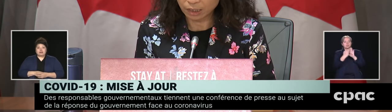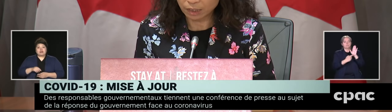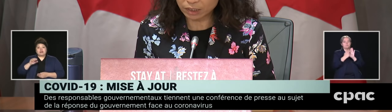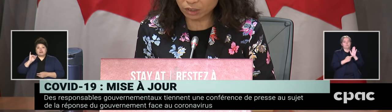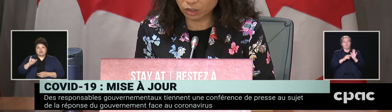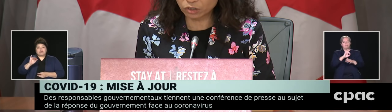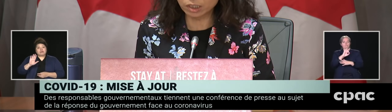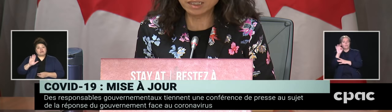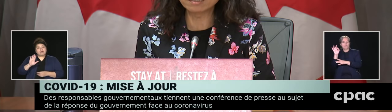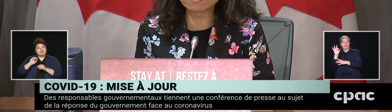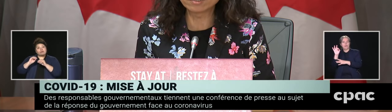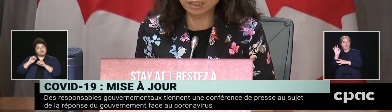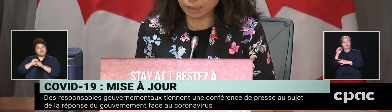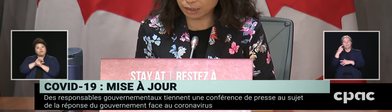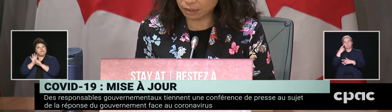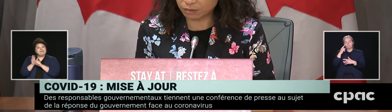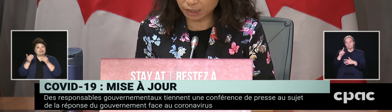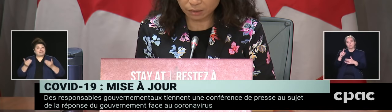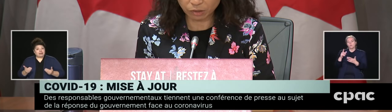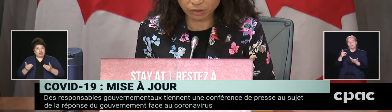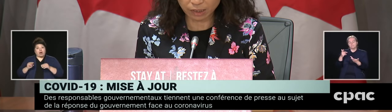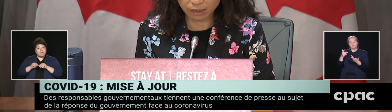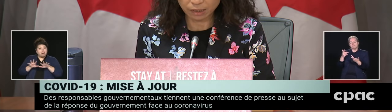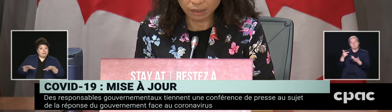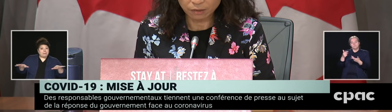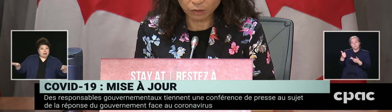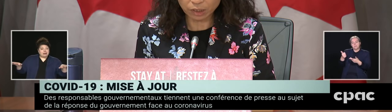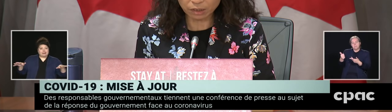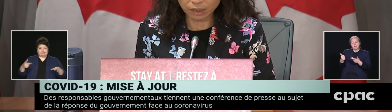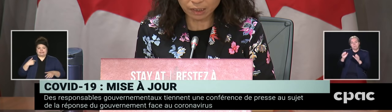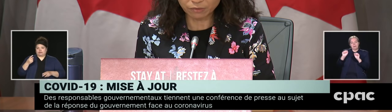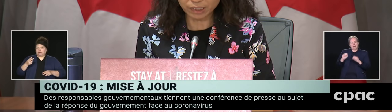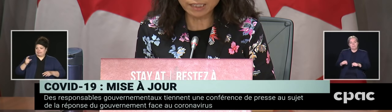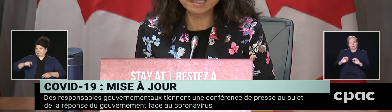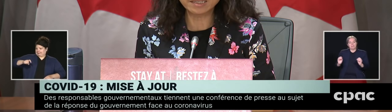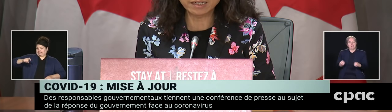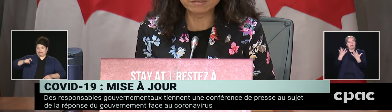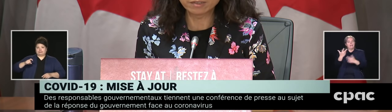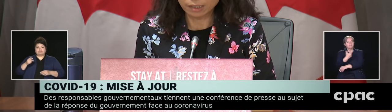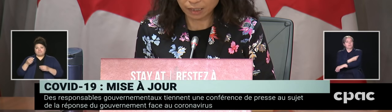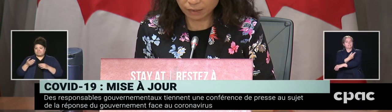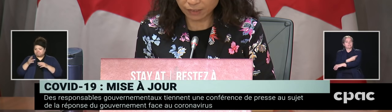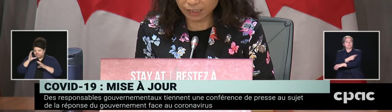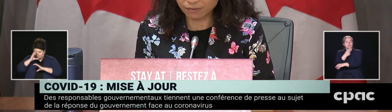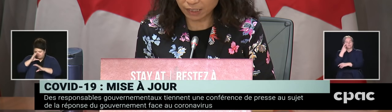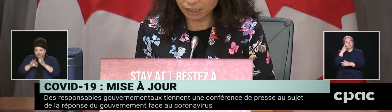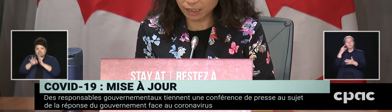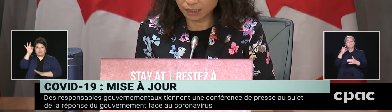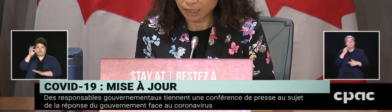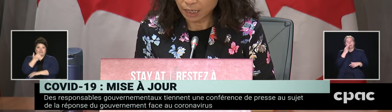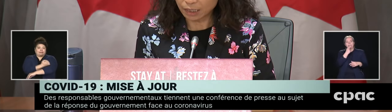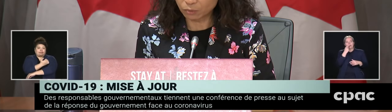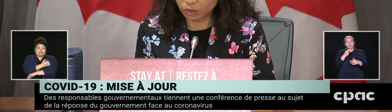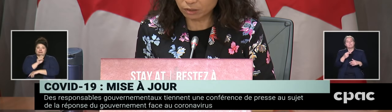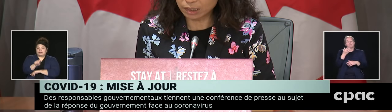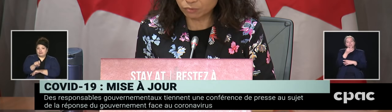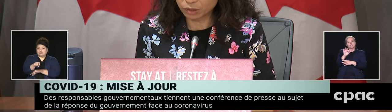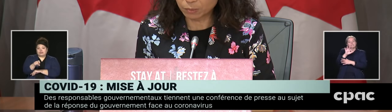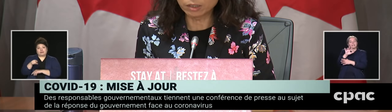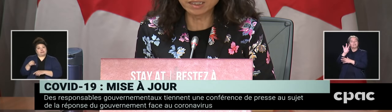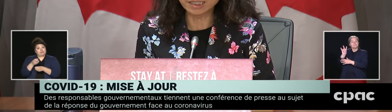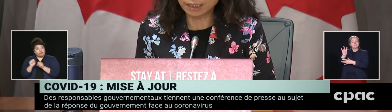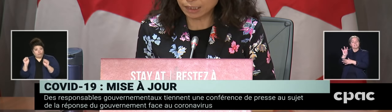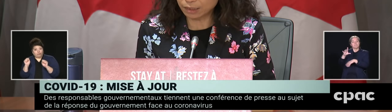force, there is an urgent need for this accelerated process, focused on delivering a safe and effective vaccine, and the world